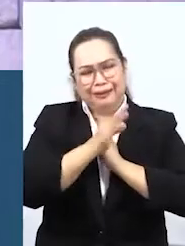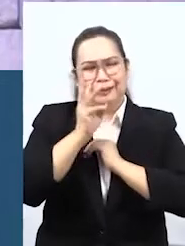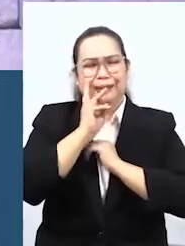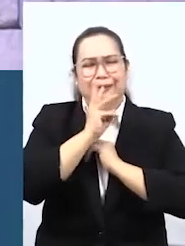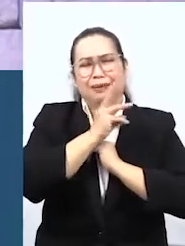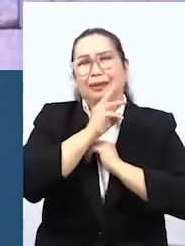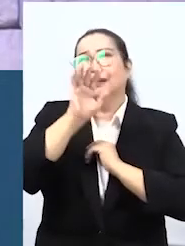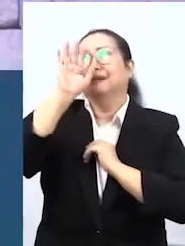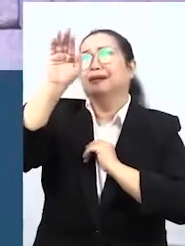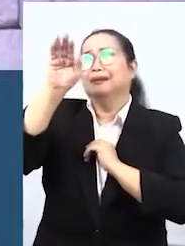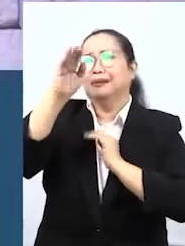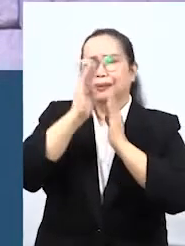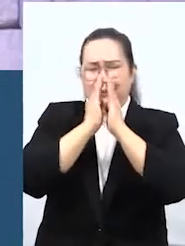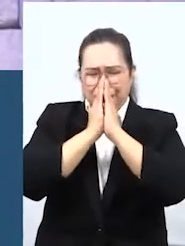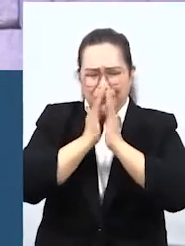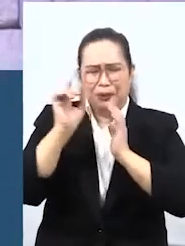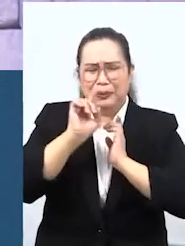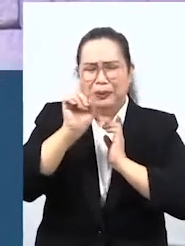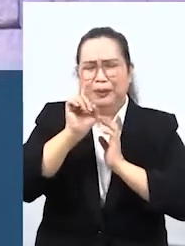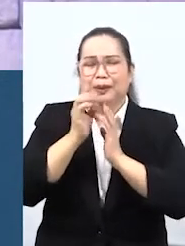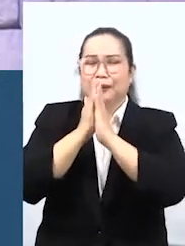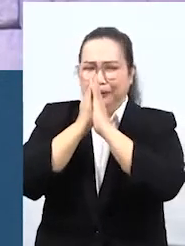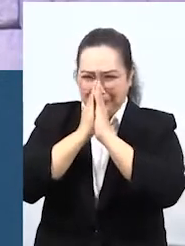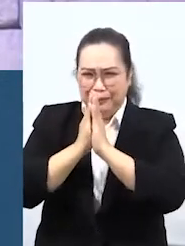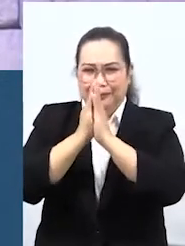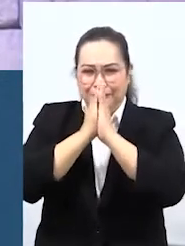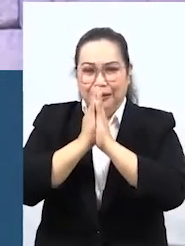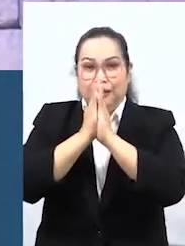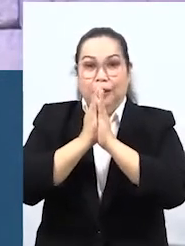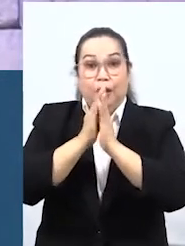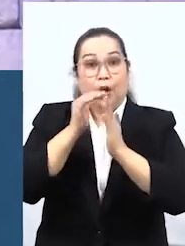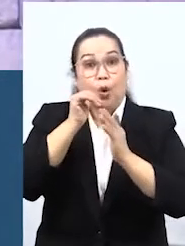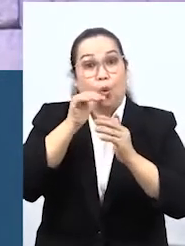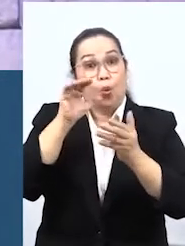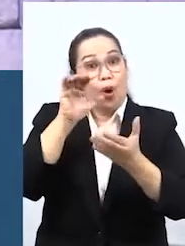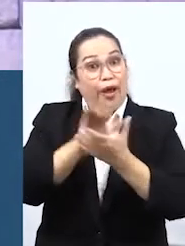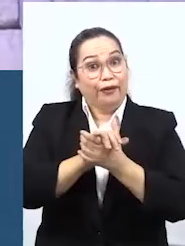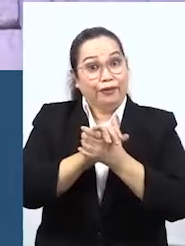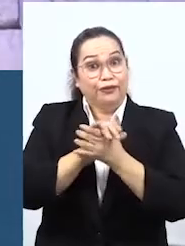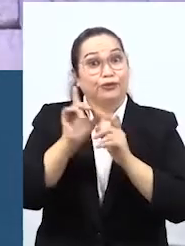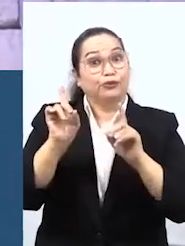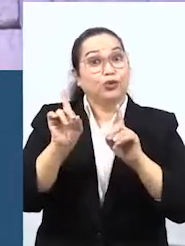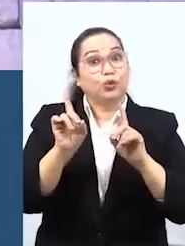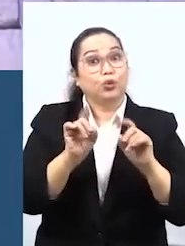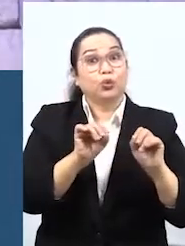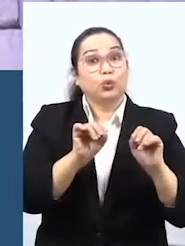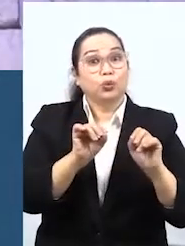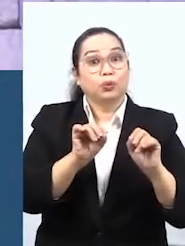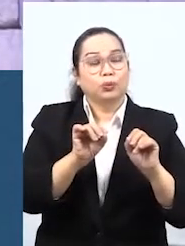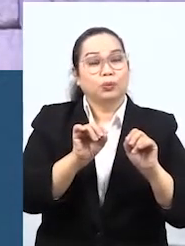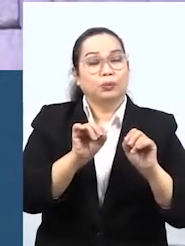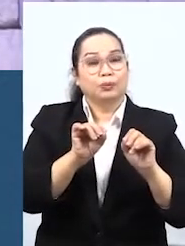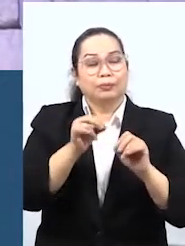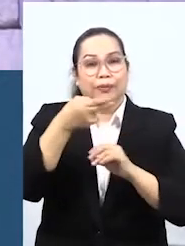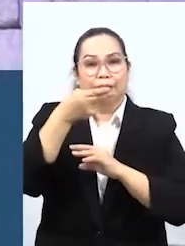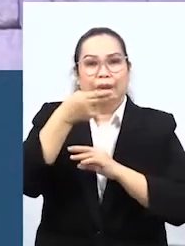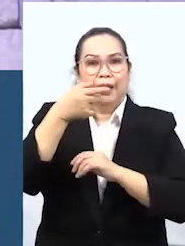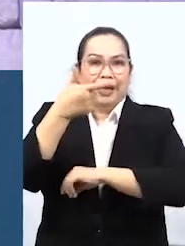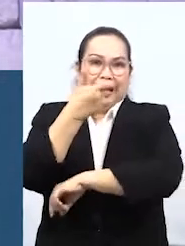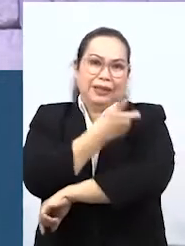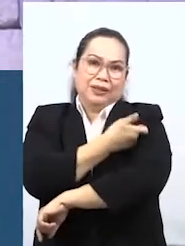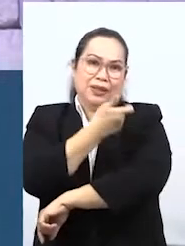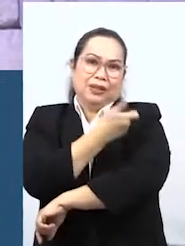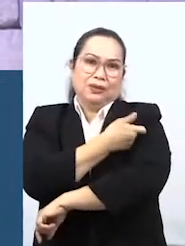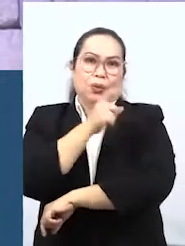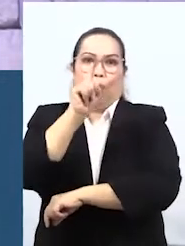Ano ba What's this and so my wife was required to do heparin injections